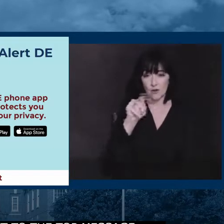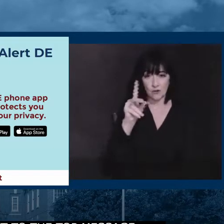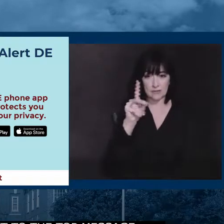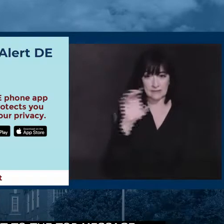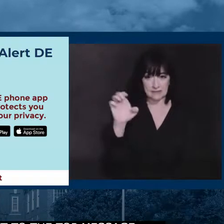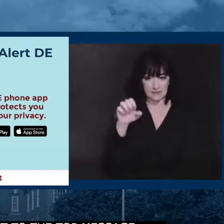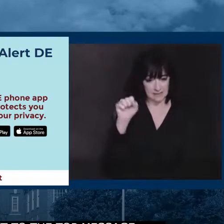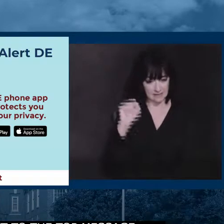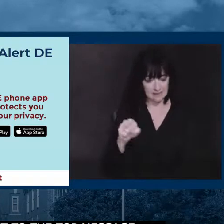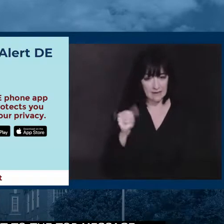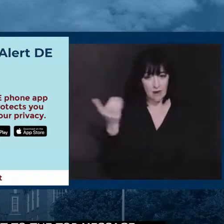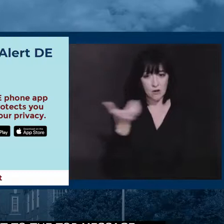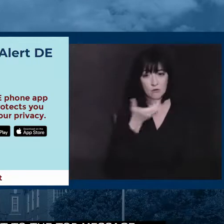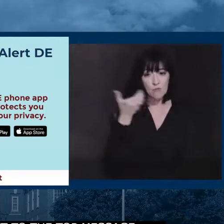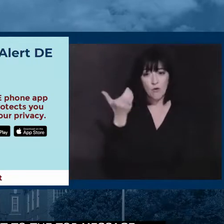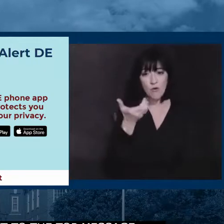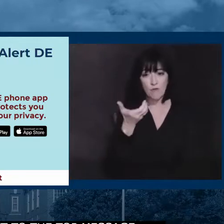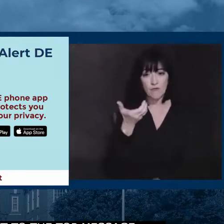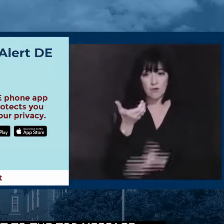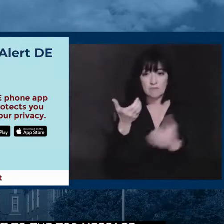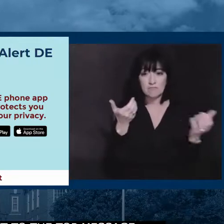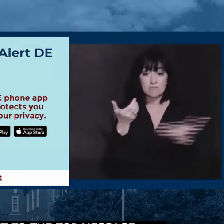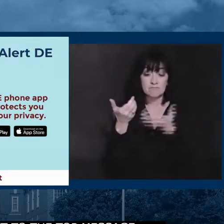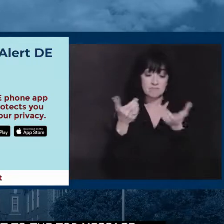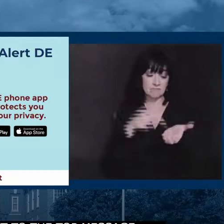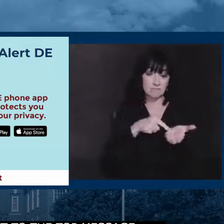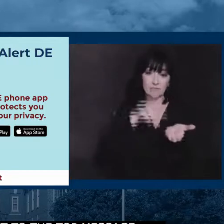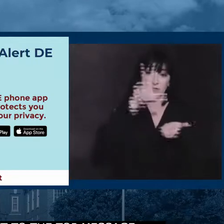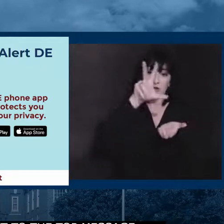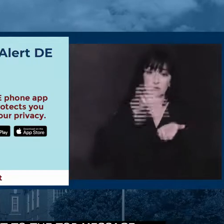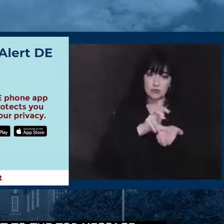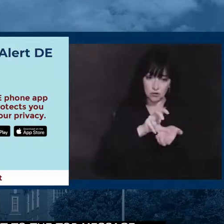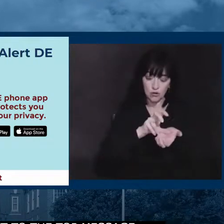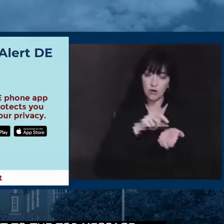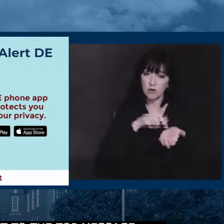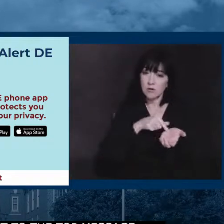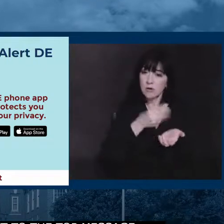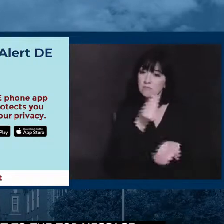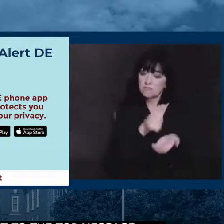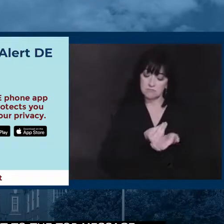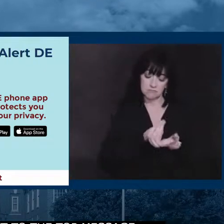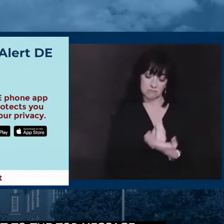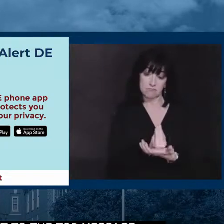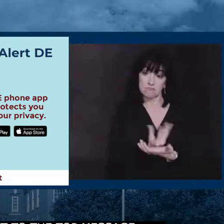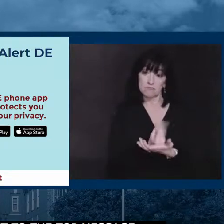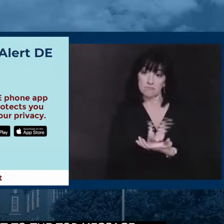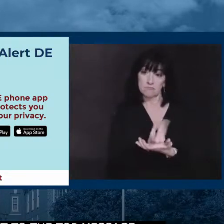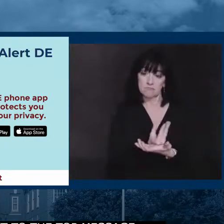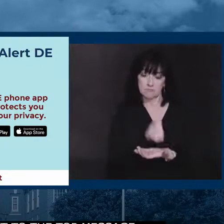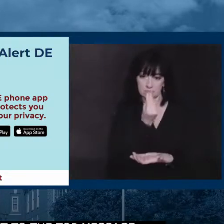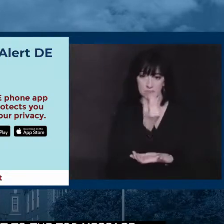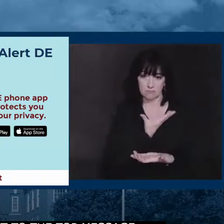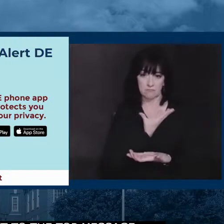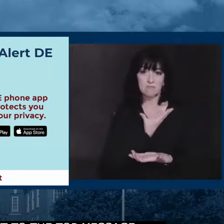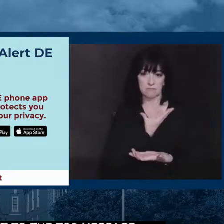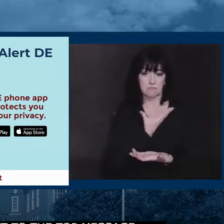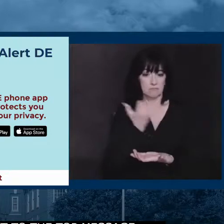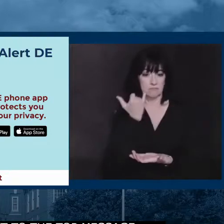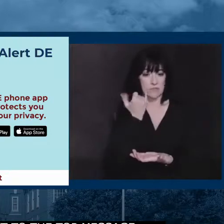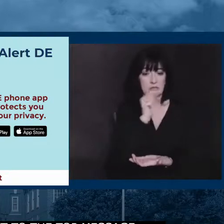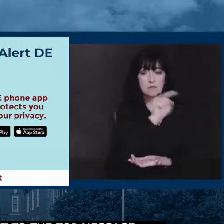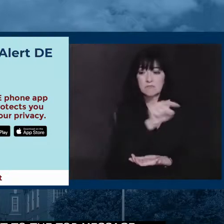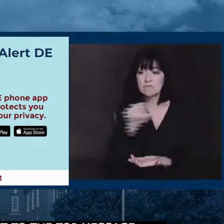your iPhone, enables you to be alerted if you've come in contact with somebody who's also